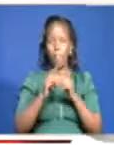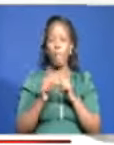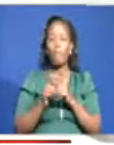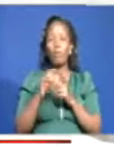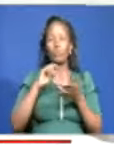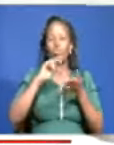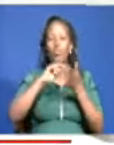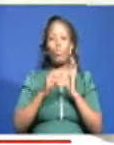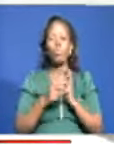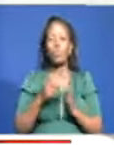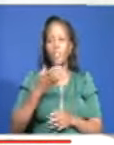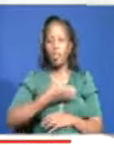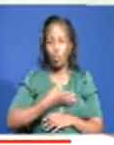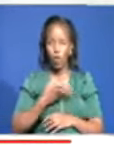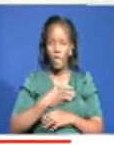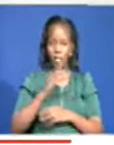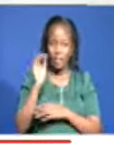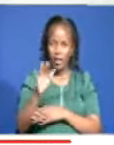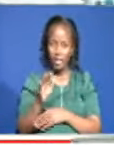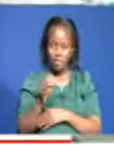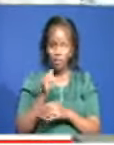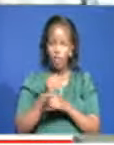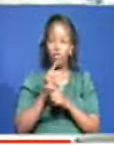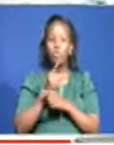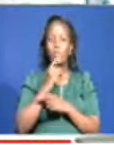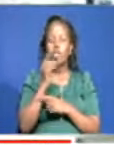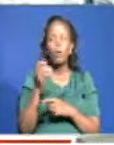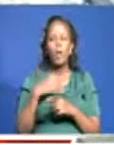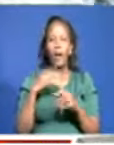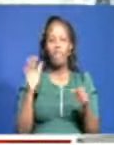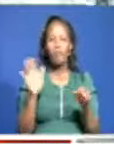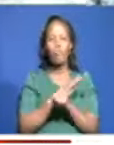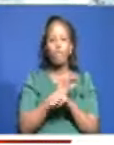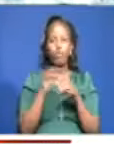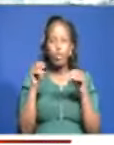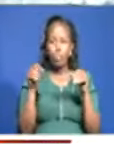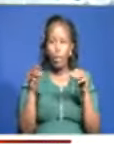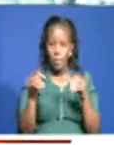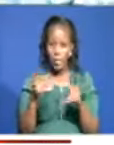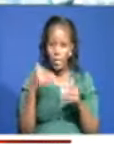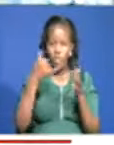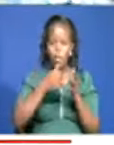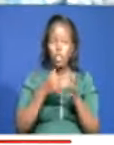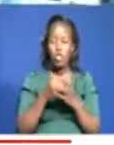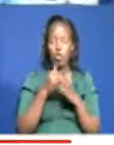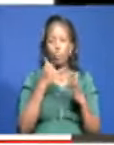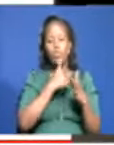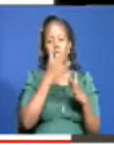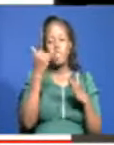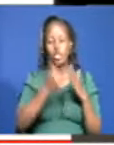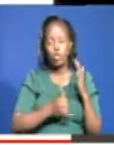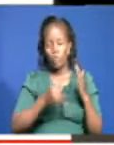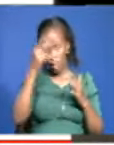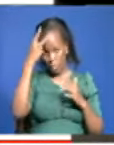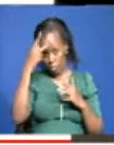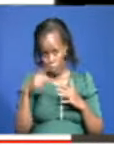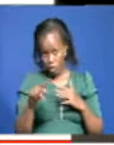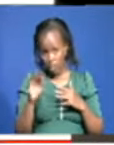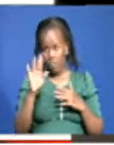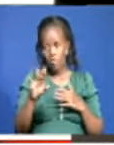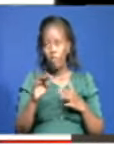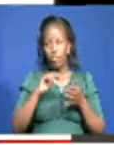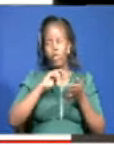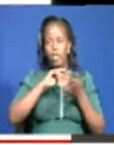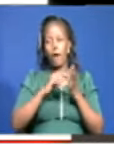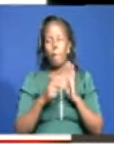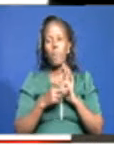to strictly follow the requirements for project registration, including securing insurance policies for their projects. A lot of contractors